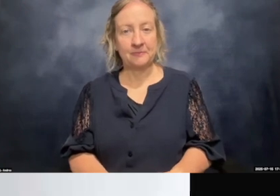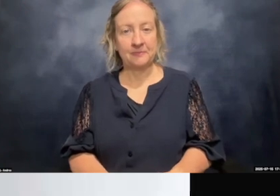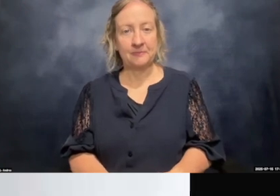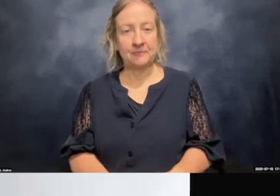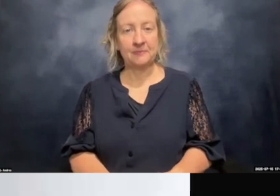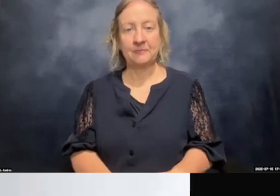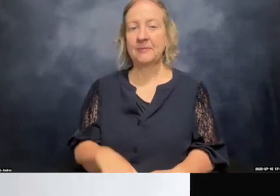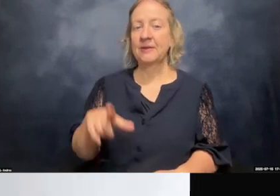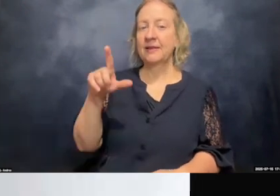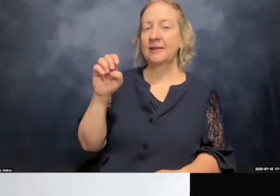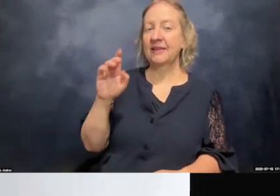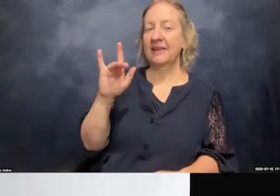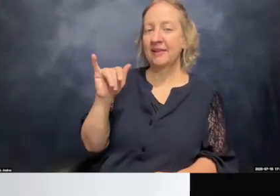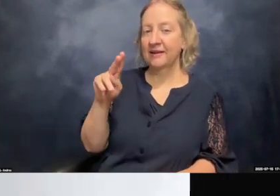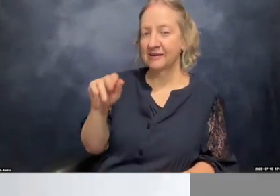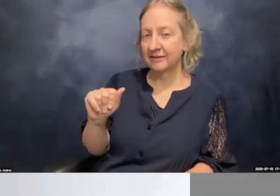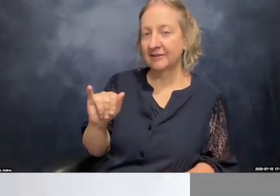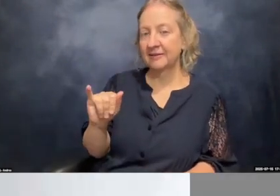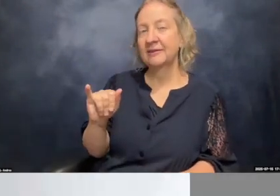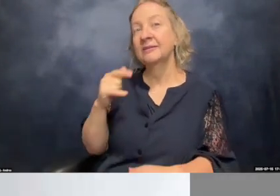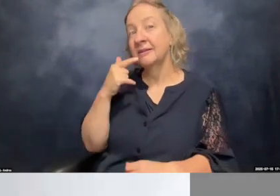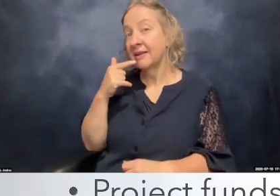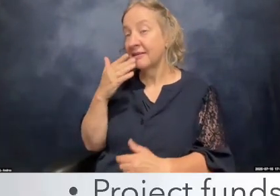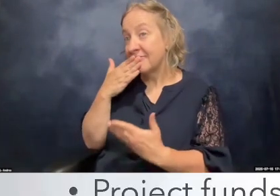Thanks, Will. Next slide, please.